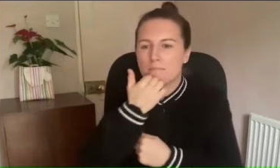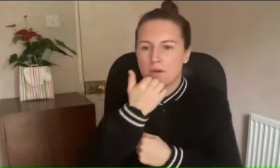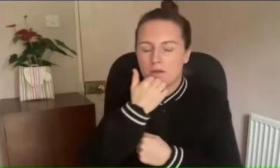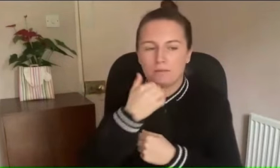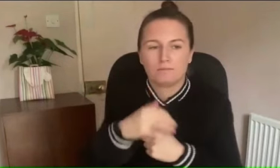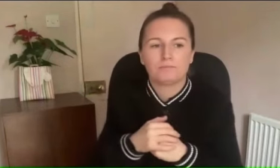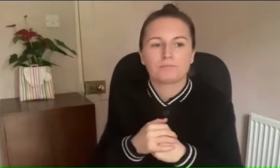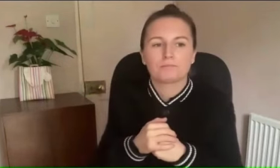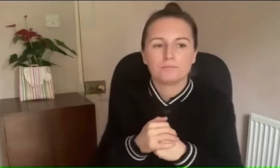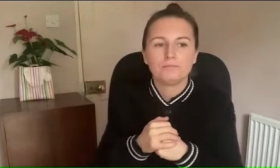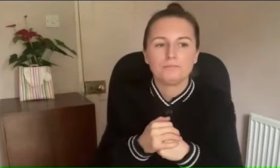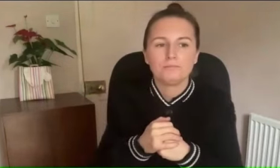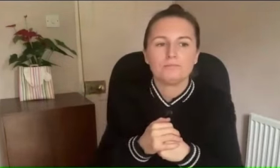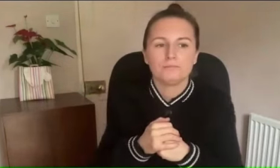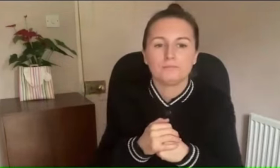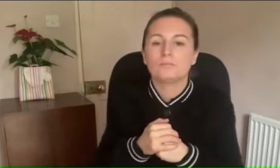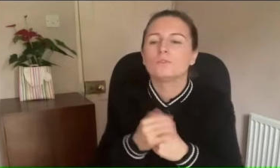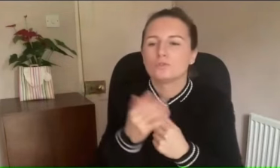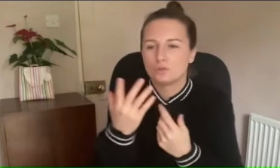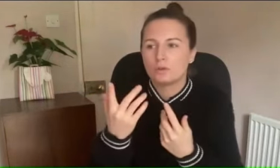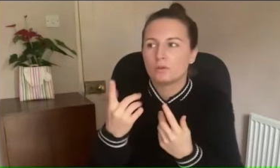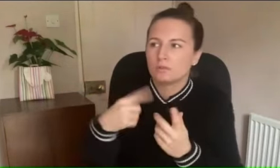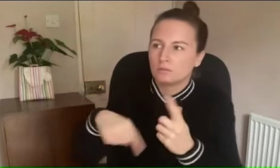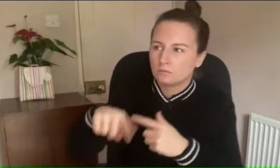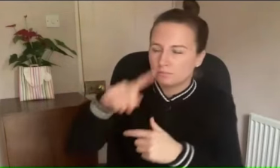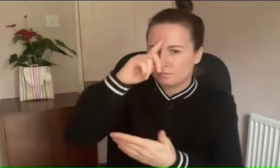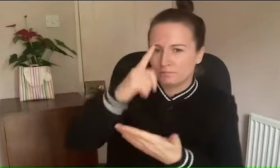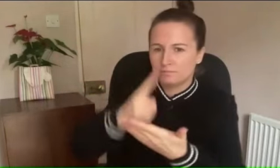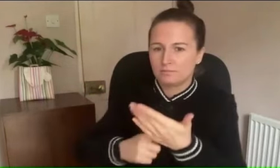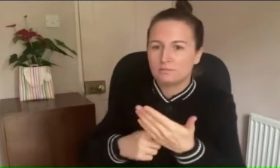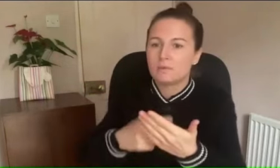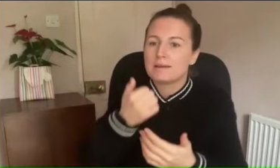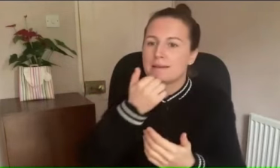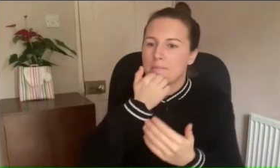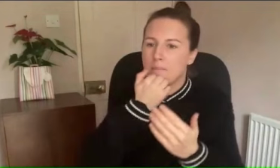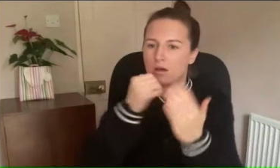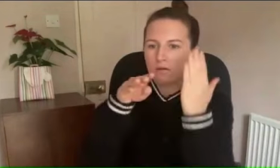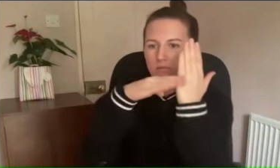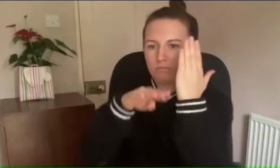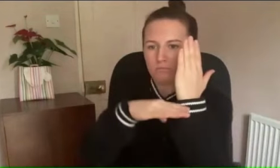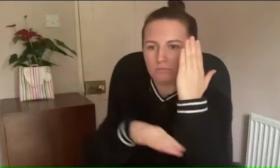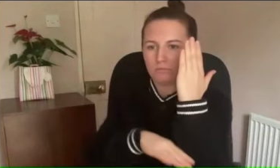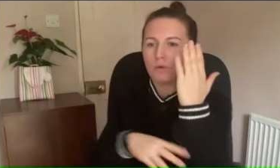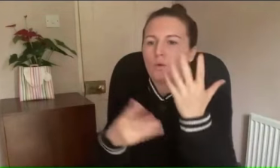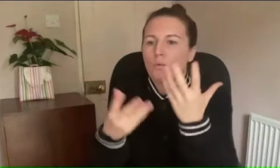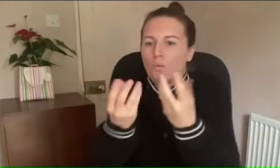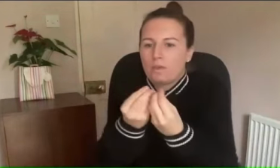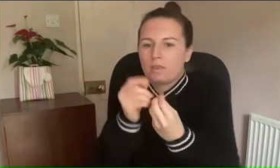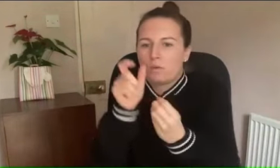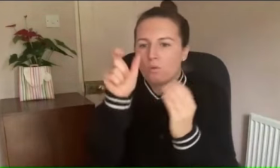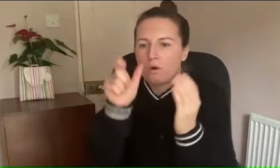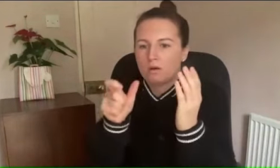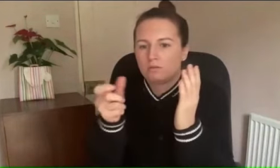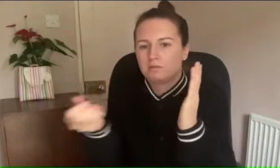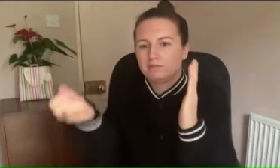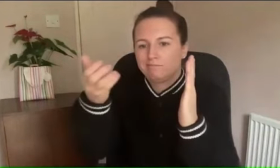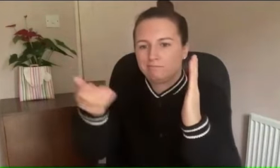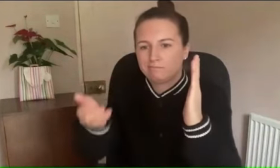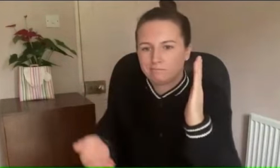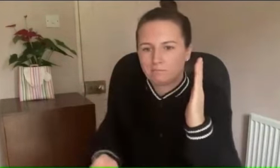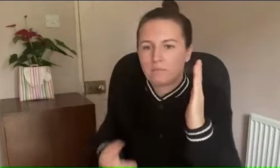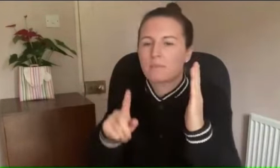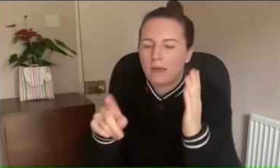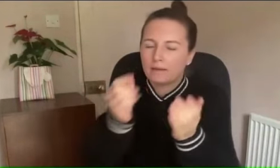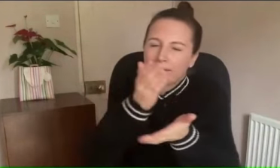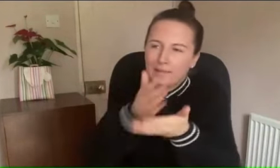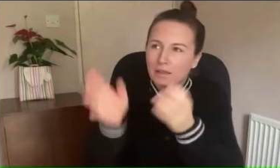Within the working group, we considered a number of different approaches and scales, arriving here on a number scale with word descriptors to explain